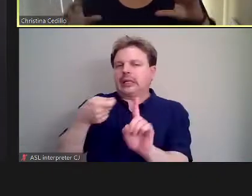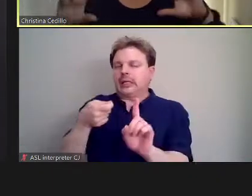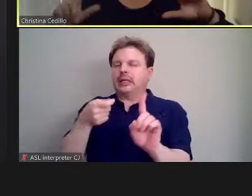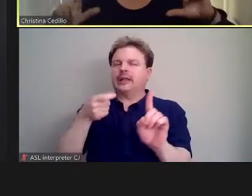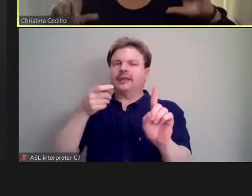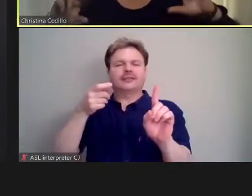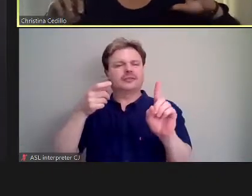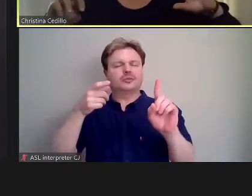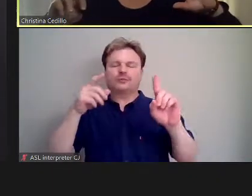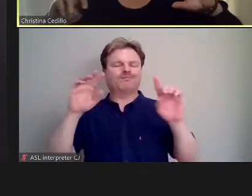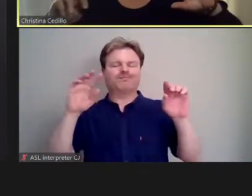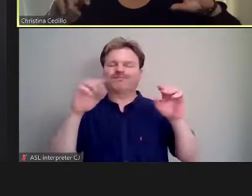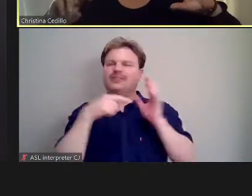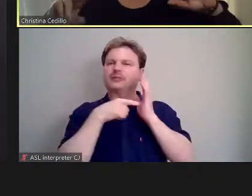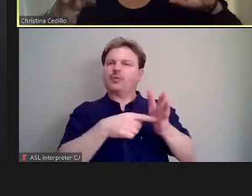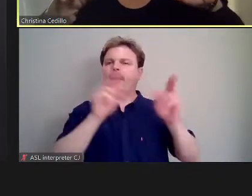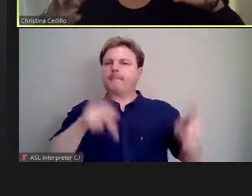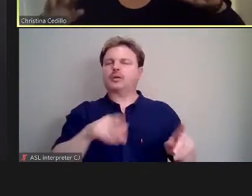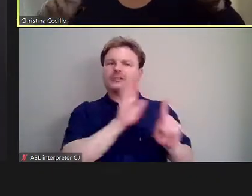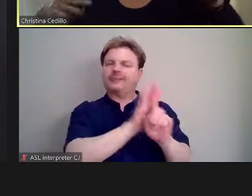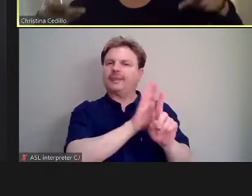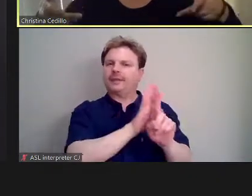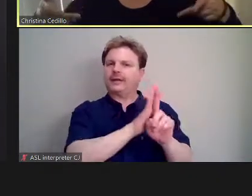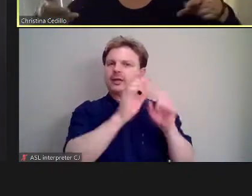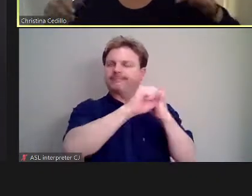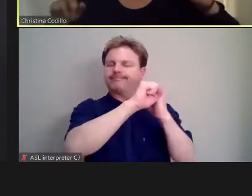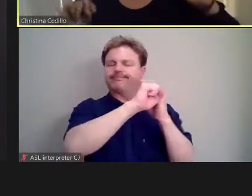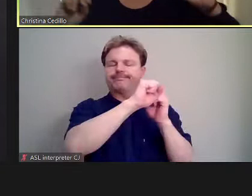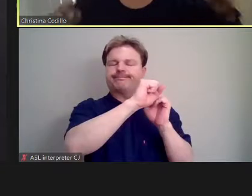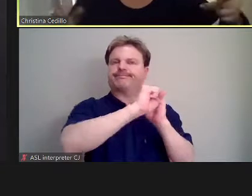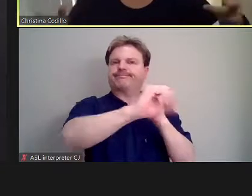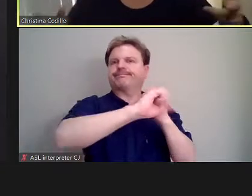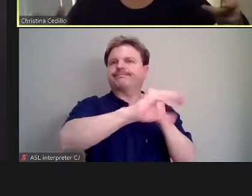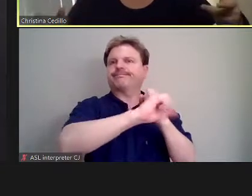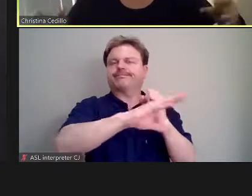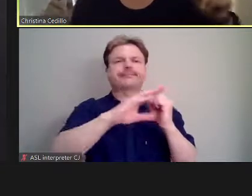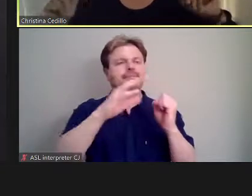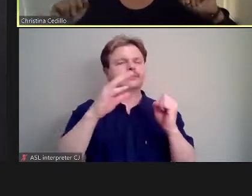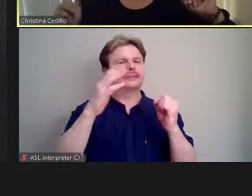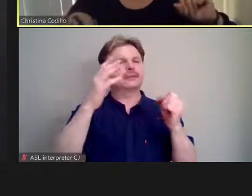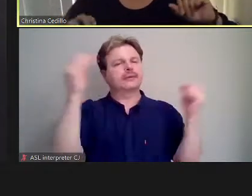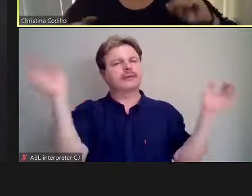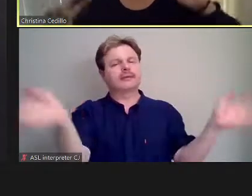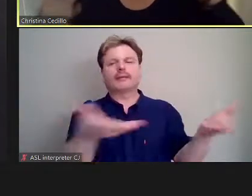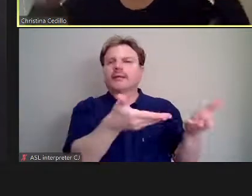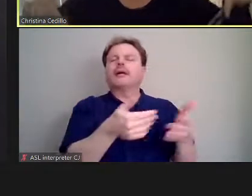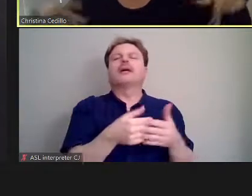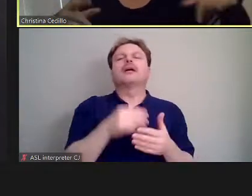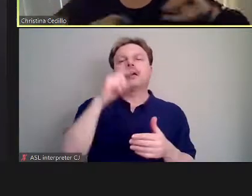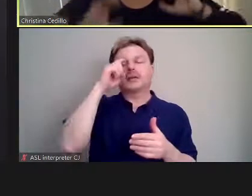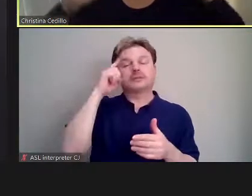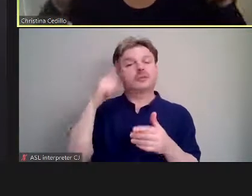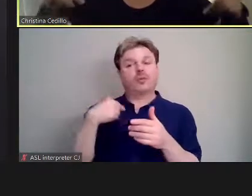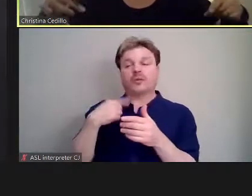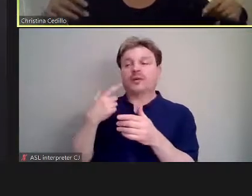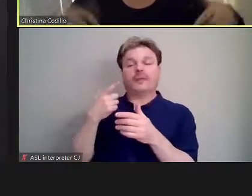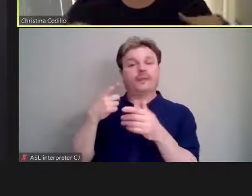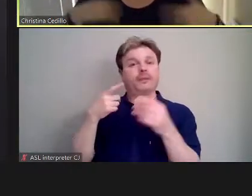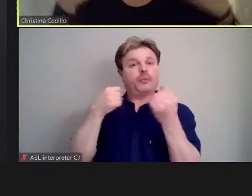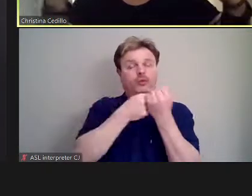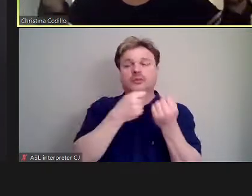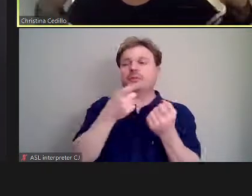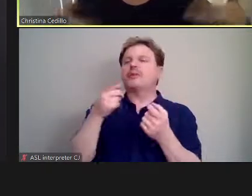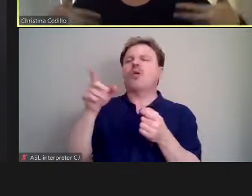then what happens is we accidentally reinforce this idea that people say, well, they're playing the disabled card, they're playing the race